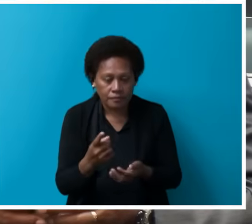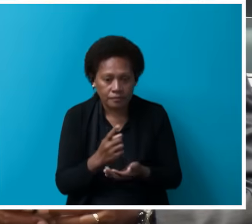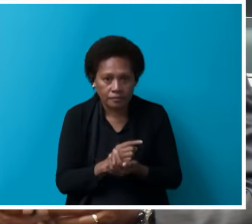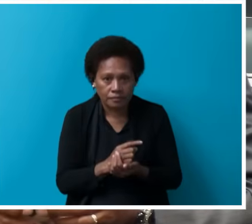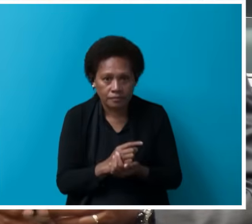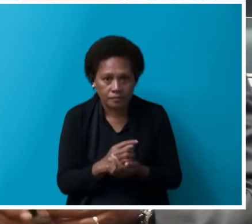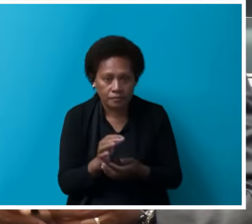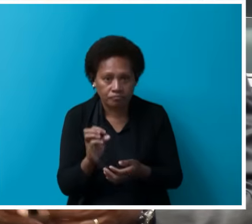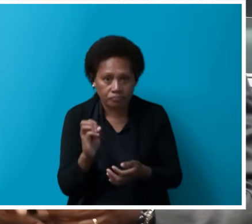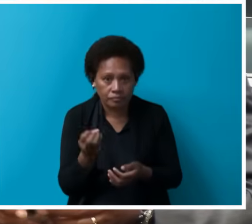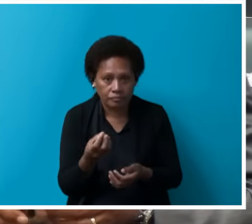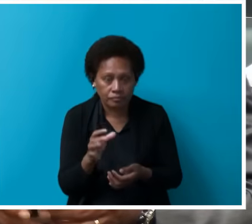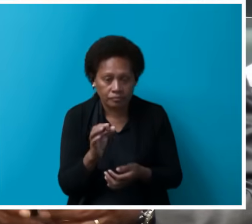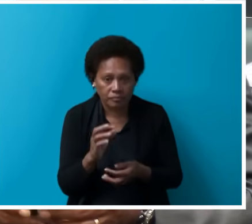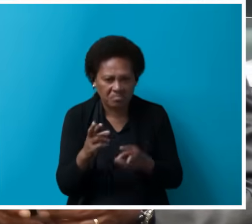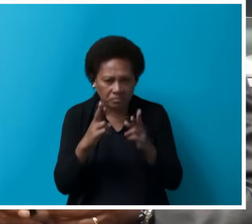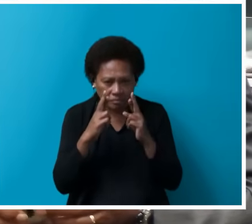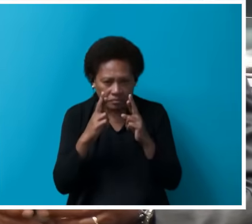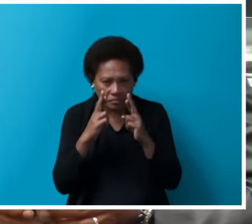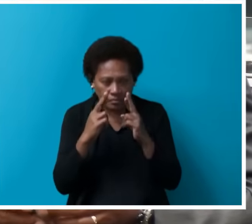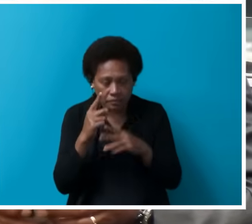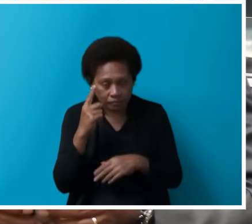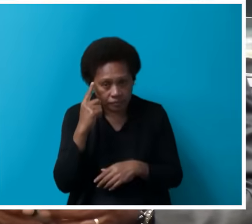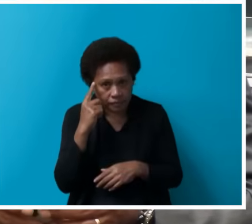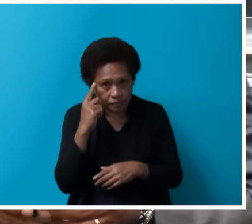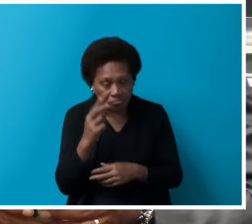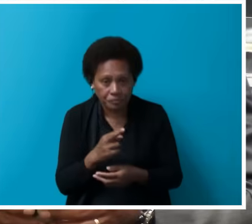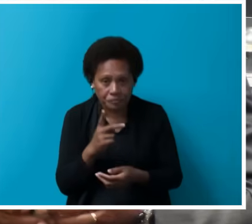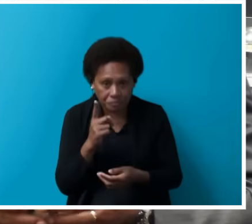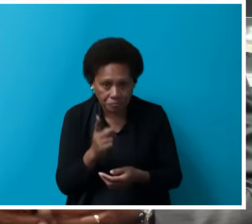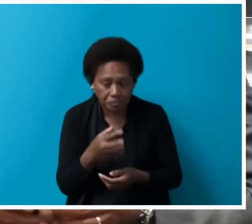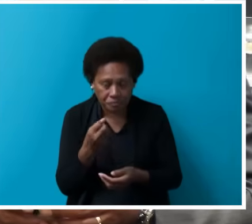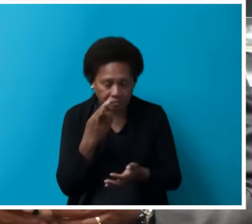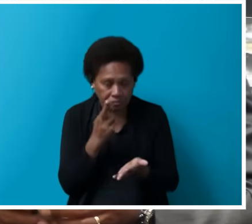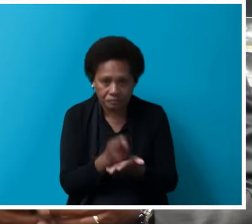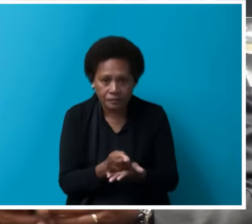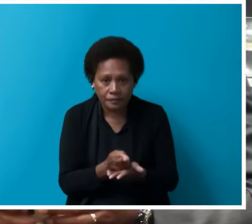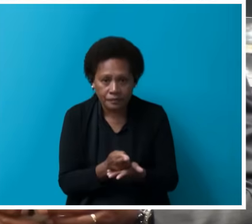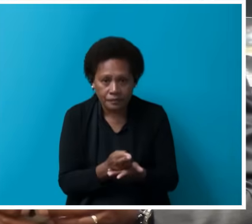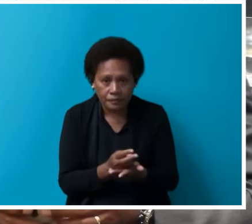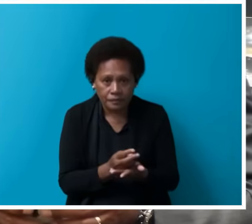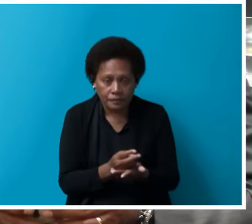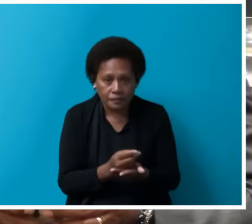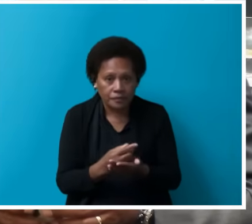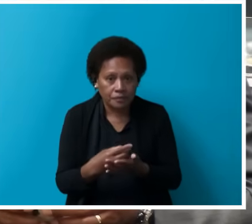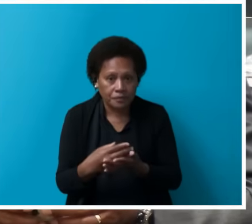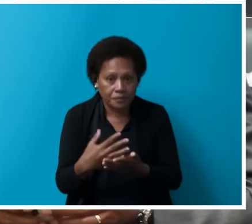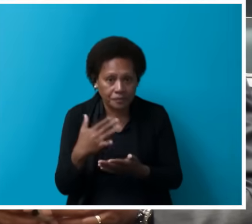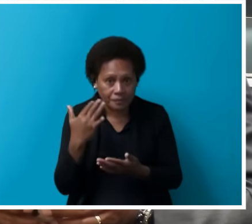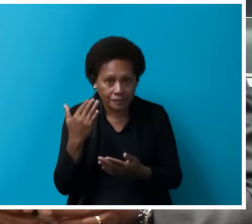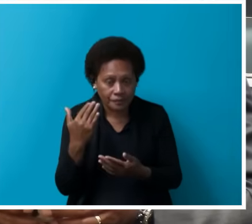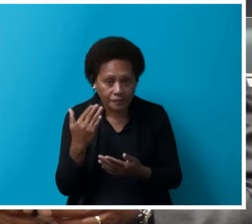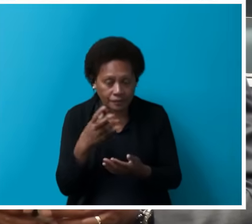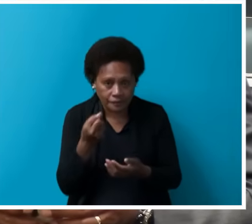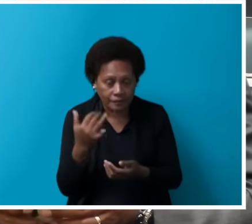on some kind of wishful thinking, but on realistic assessments, sound policy decisions, and robust